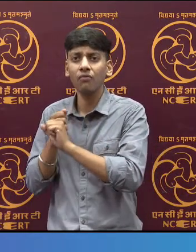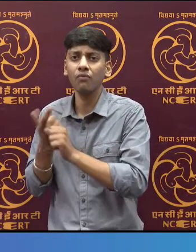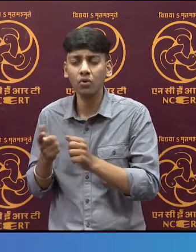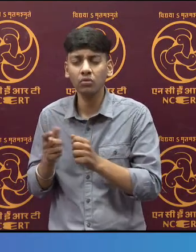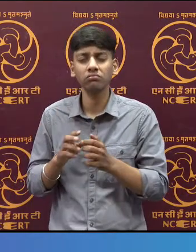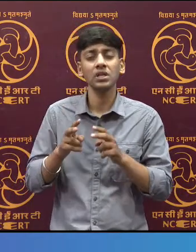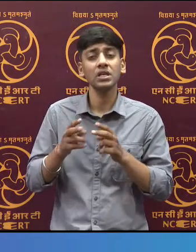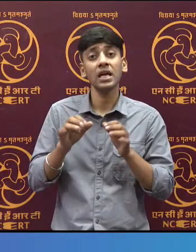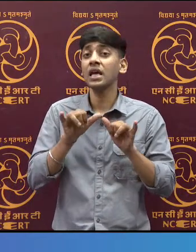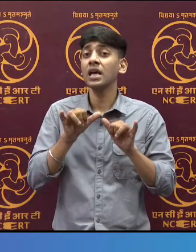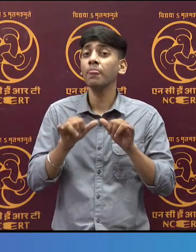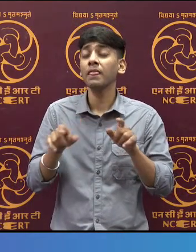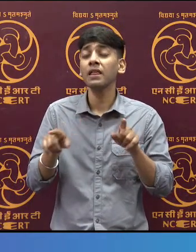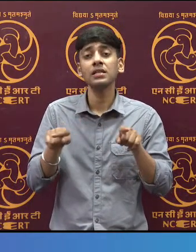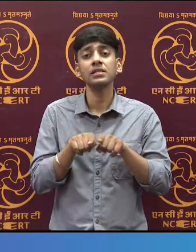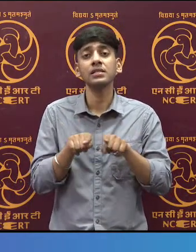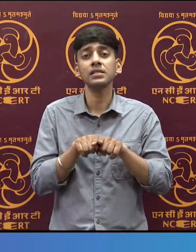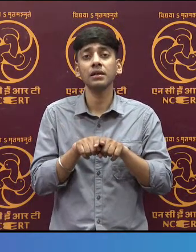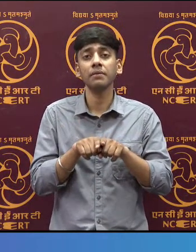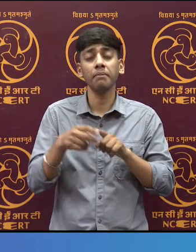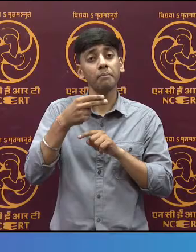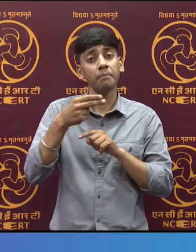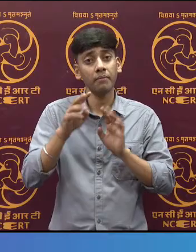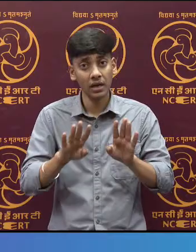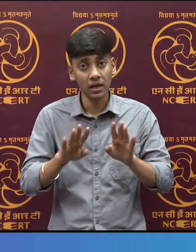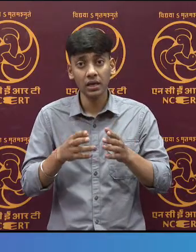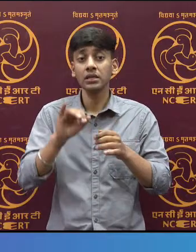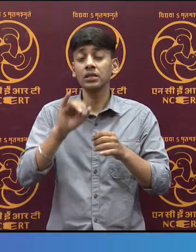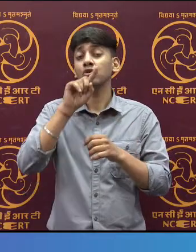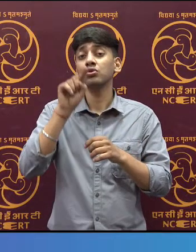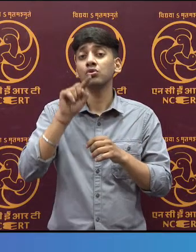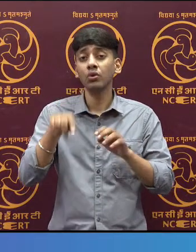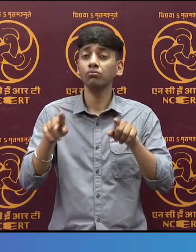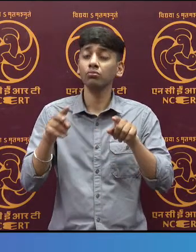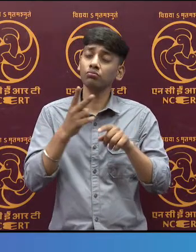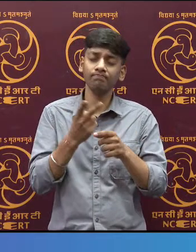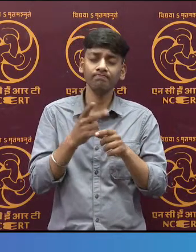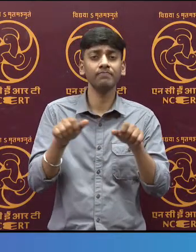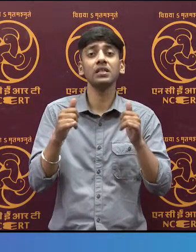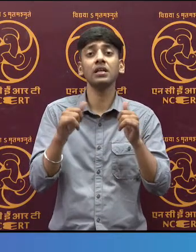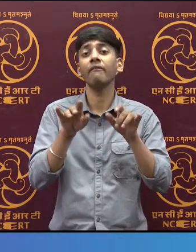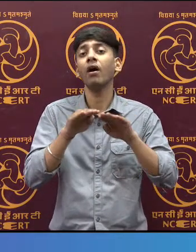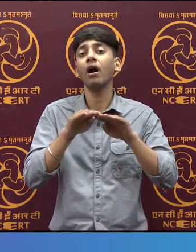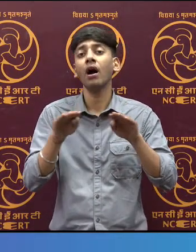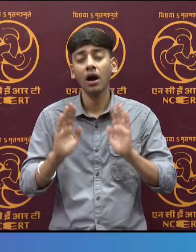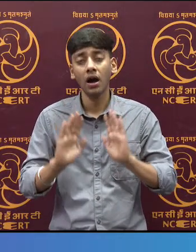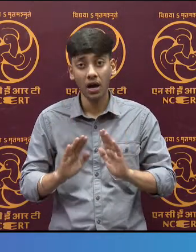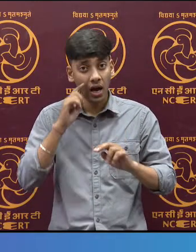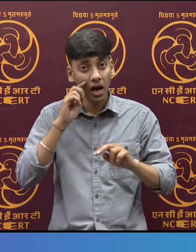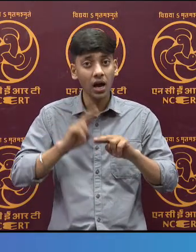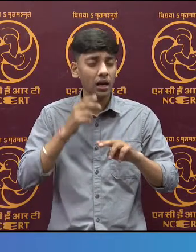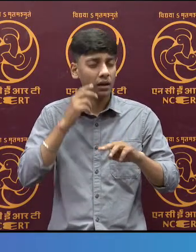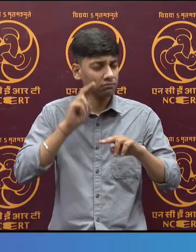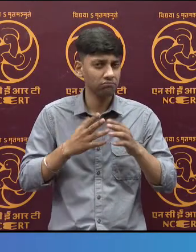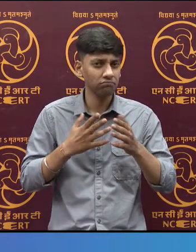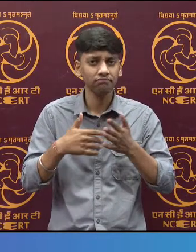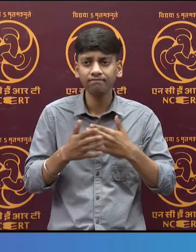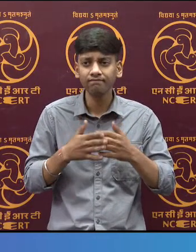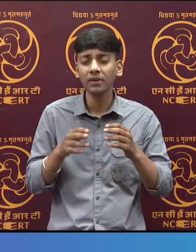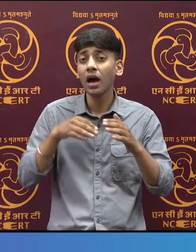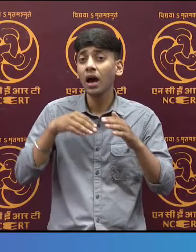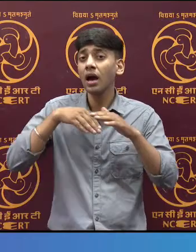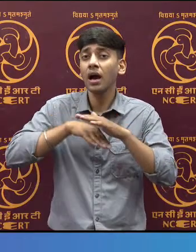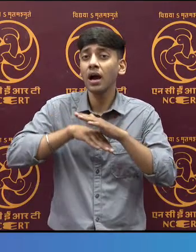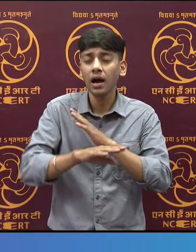and inversely proportional to the square of the distance between them. But to remove the proportionality sign, we have to insert